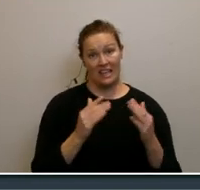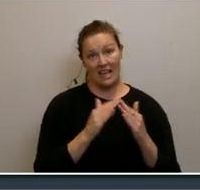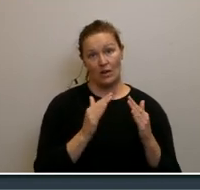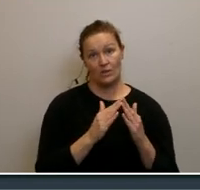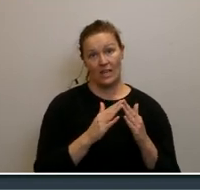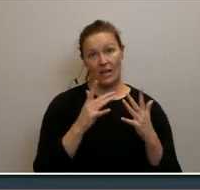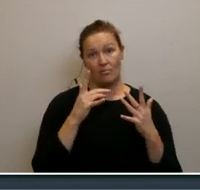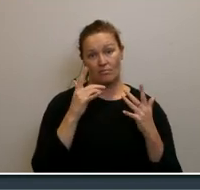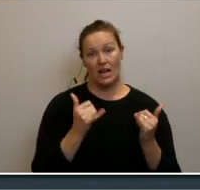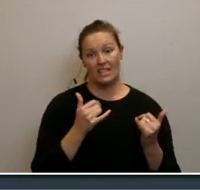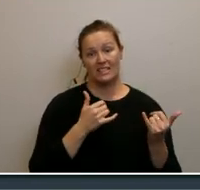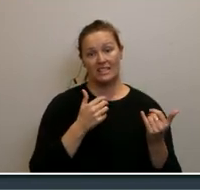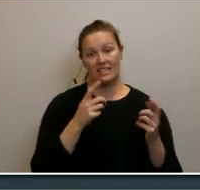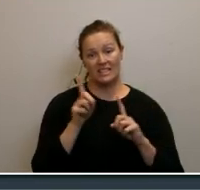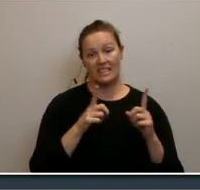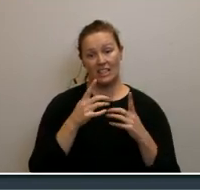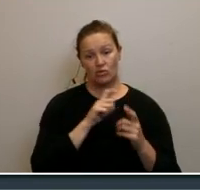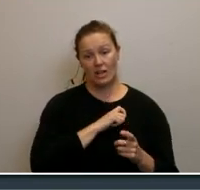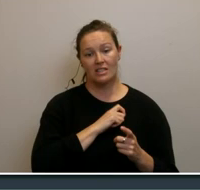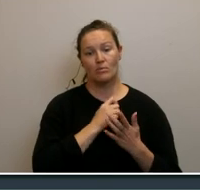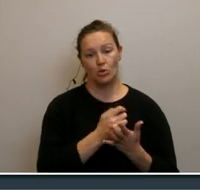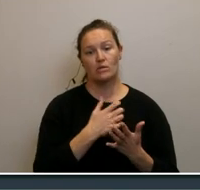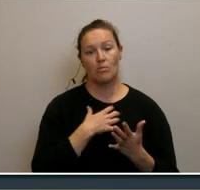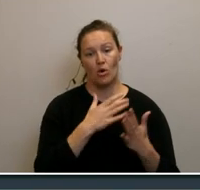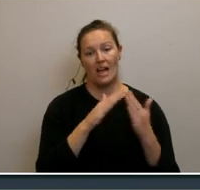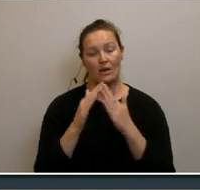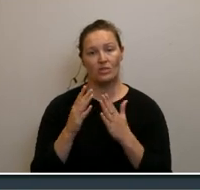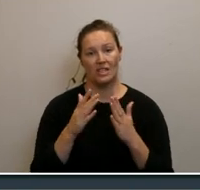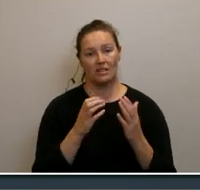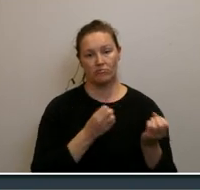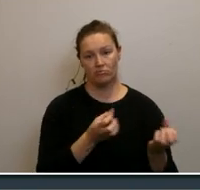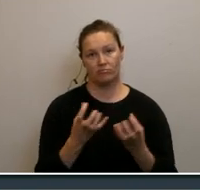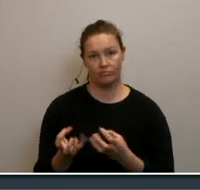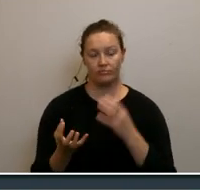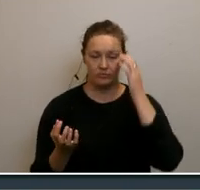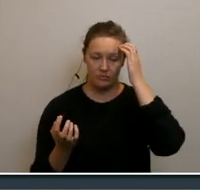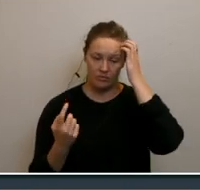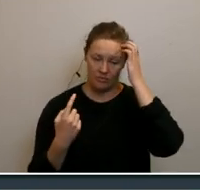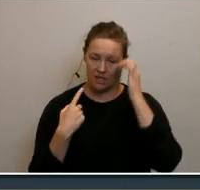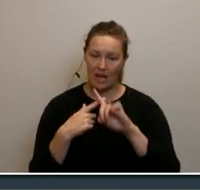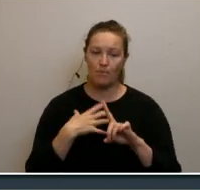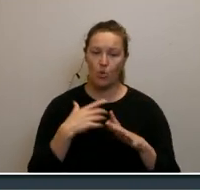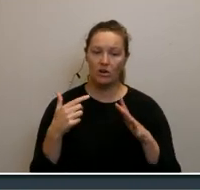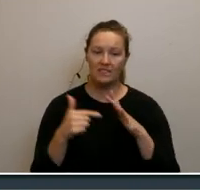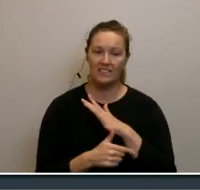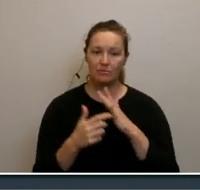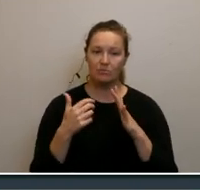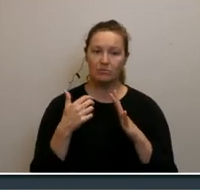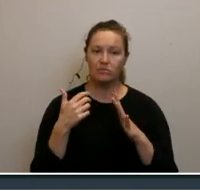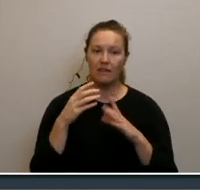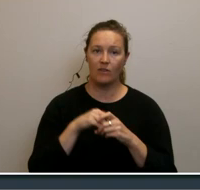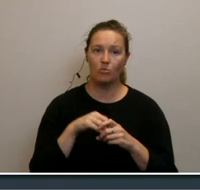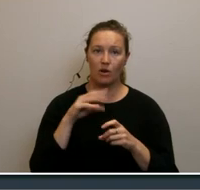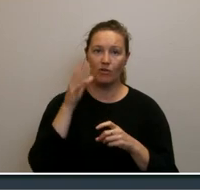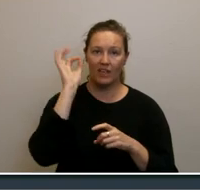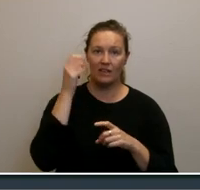Trust strongly supports the retention of current housing stock and would also support a much greater emphasis on the involvement of the council in facilitating